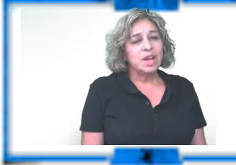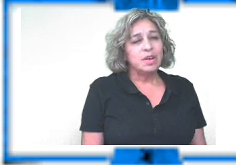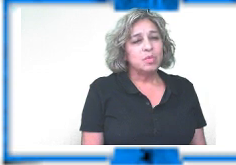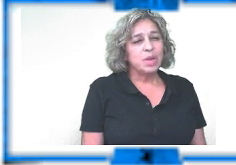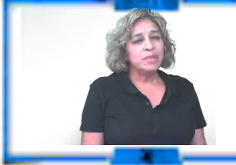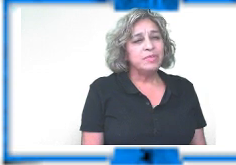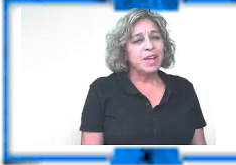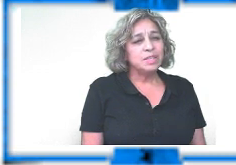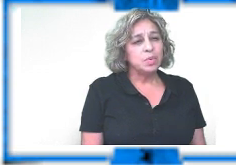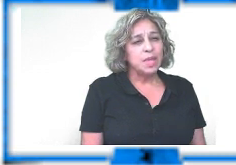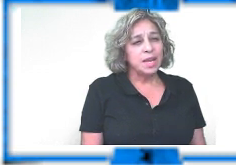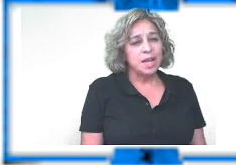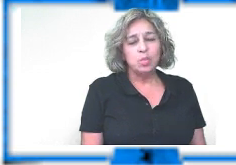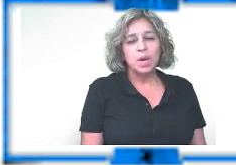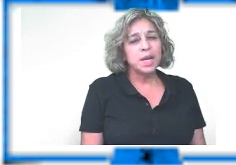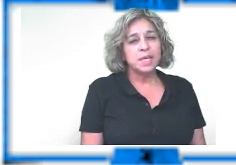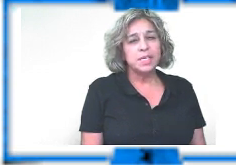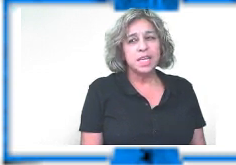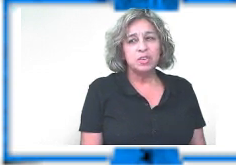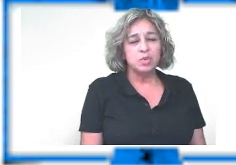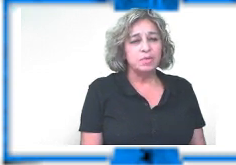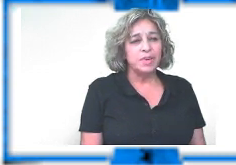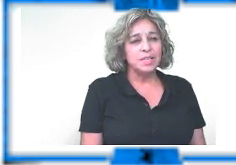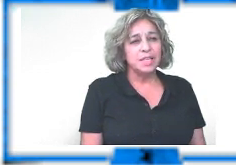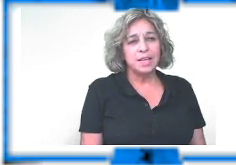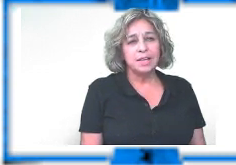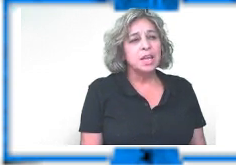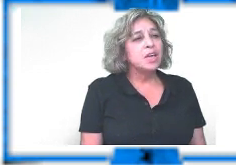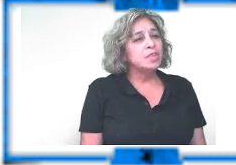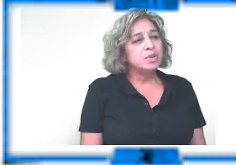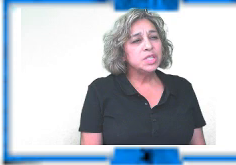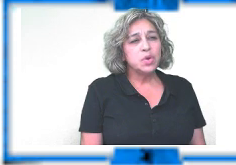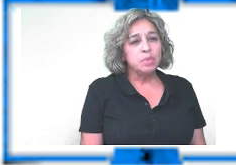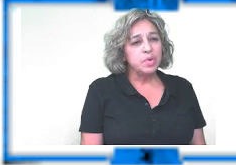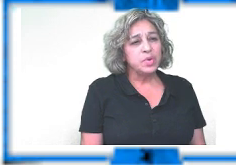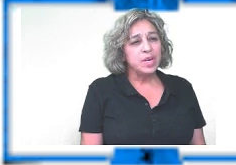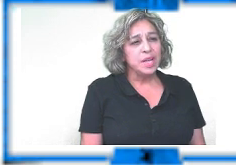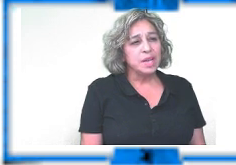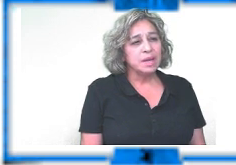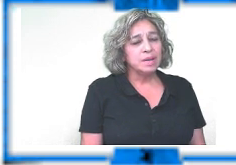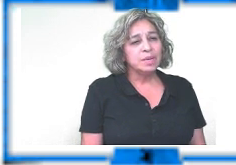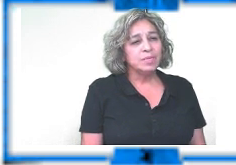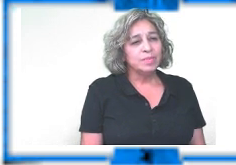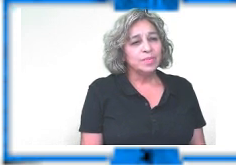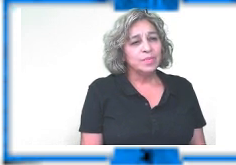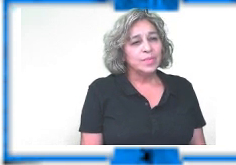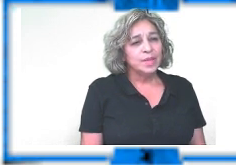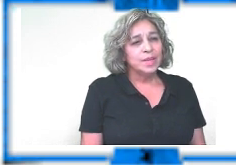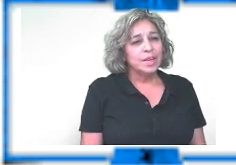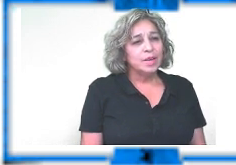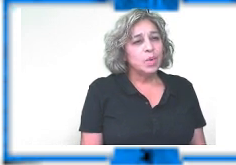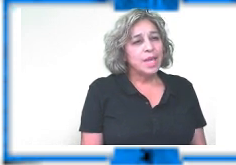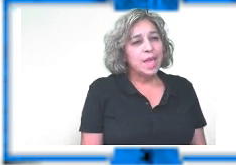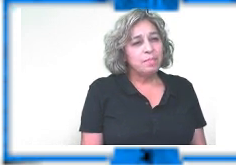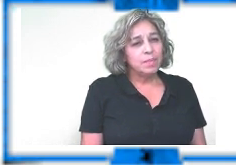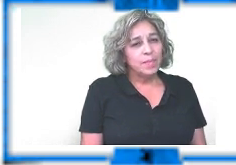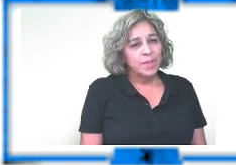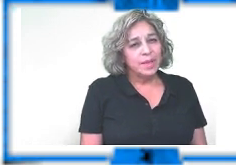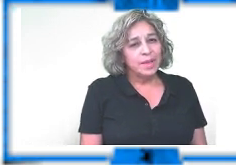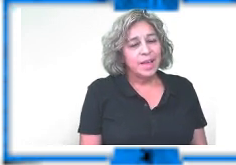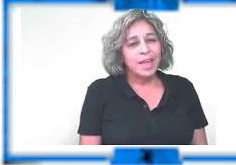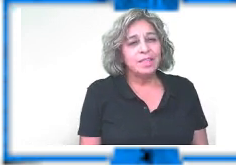So now we've advanced with that, and we're going to continue to advance that. There is no impunity. We